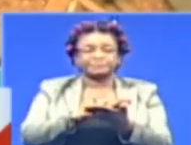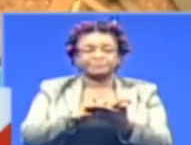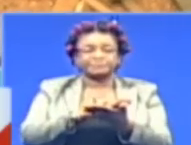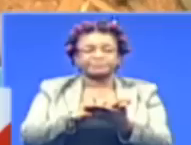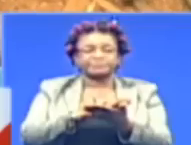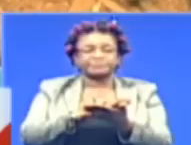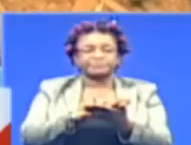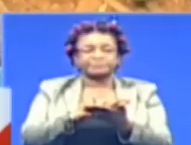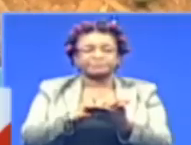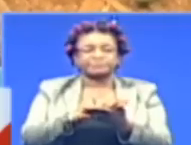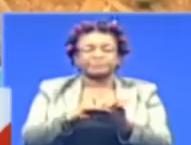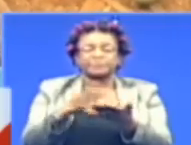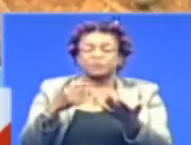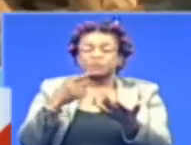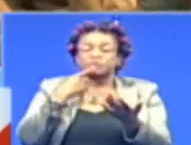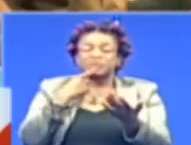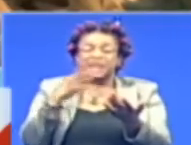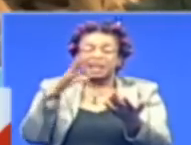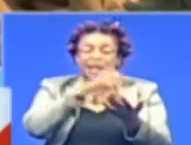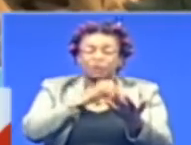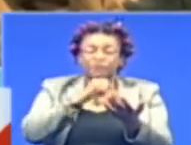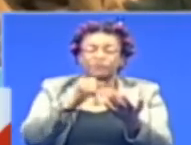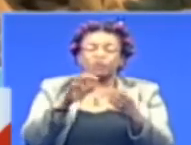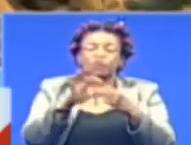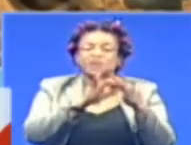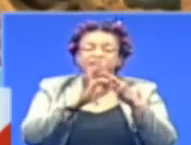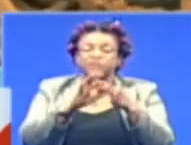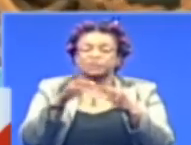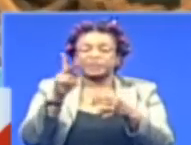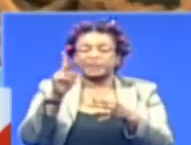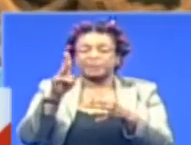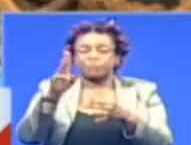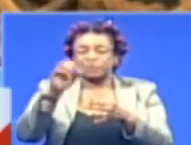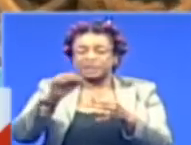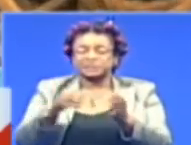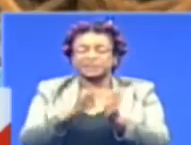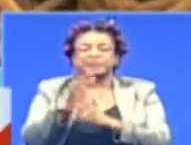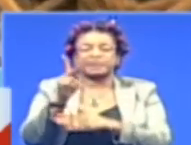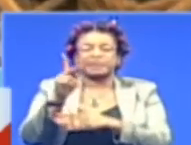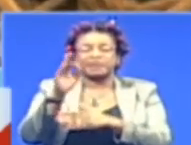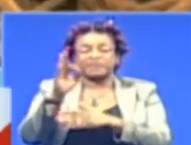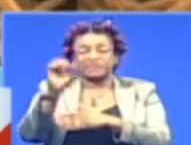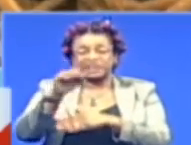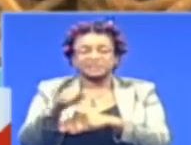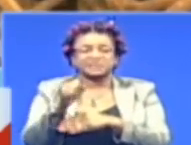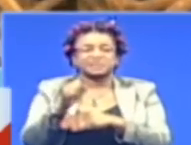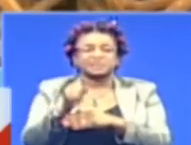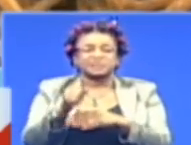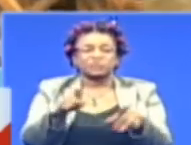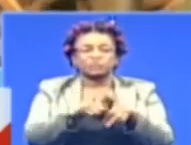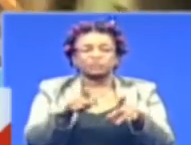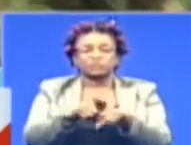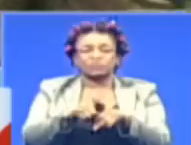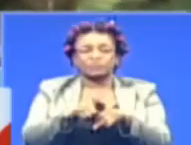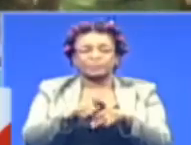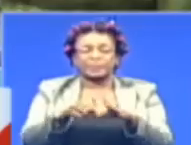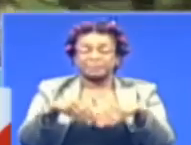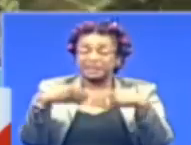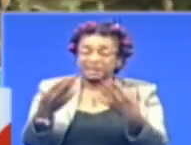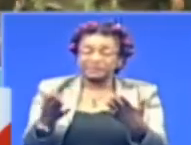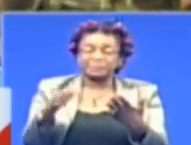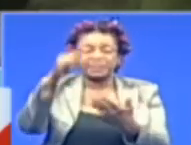of coordination between KWS and KFS and internal wrangles there. And so also there's been a double allotment by the government, I should